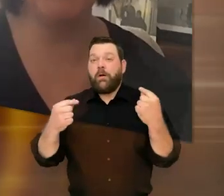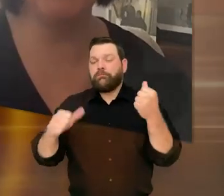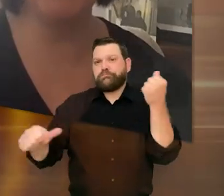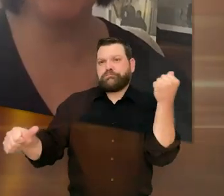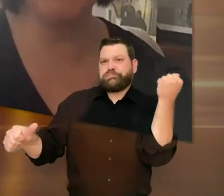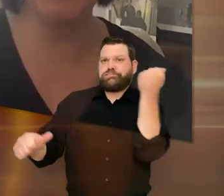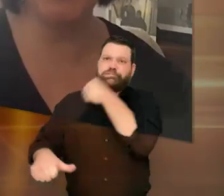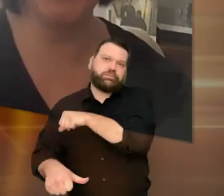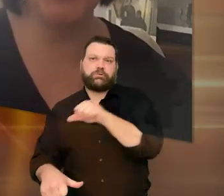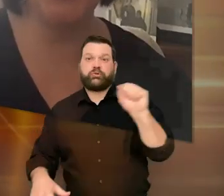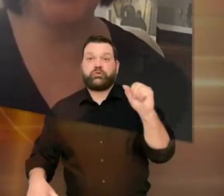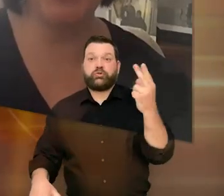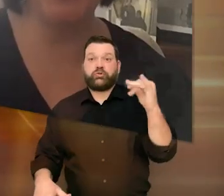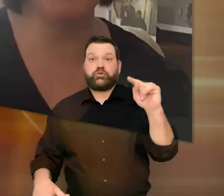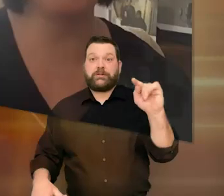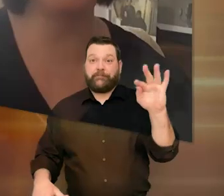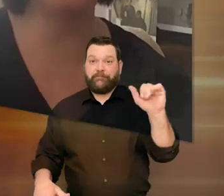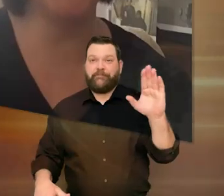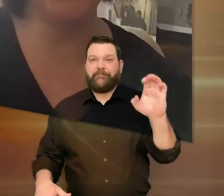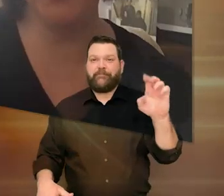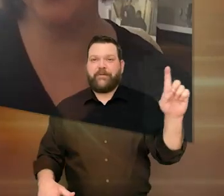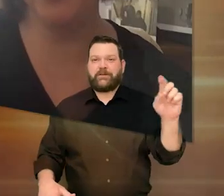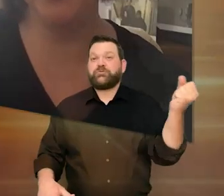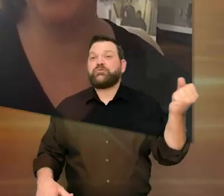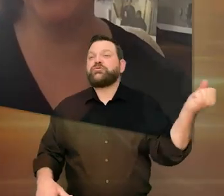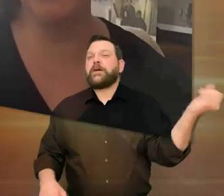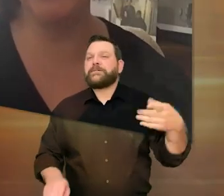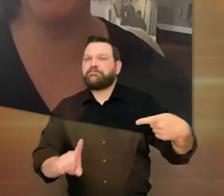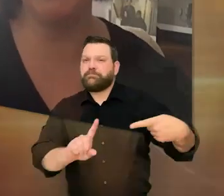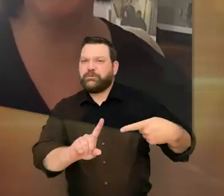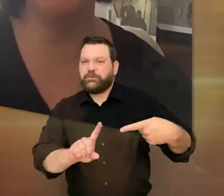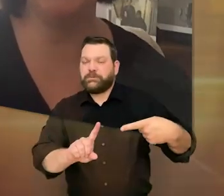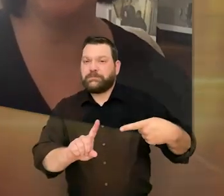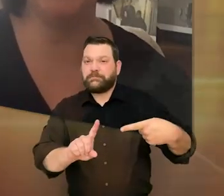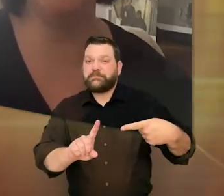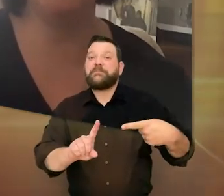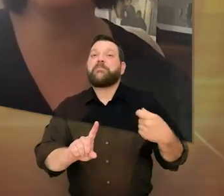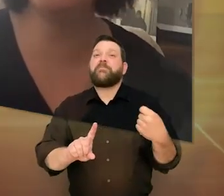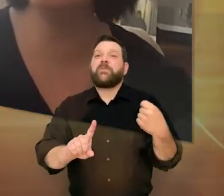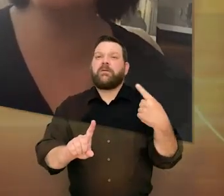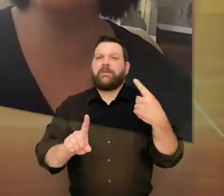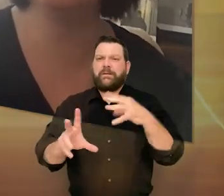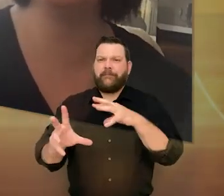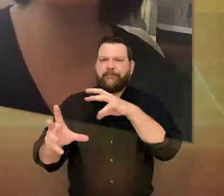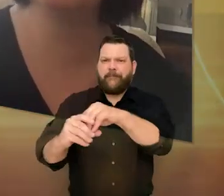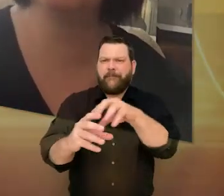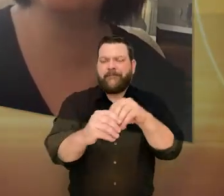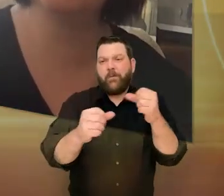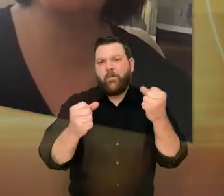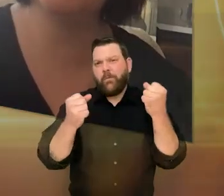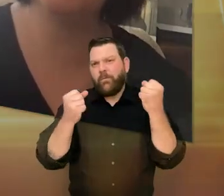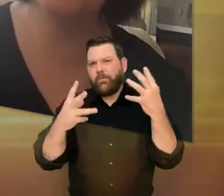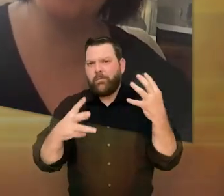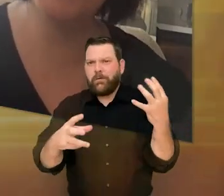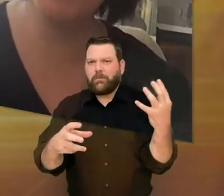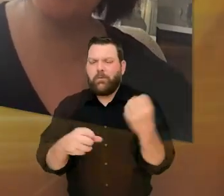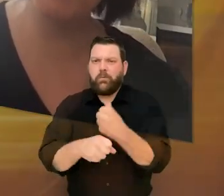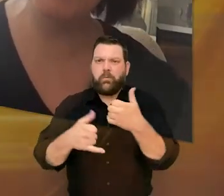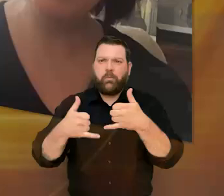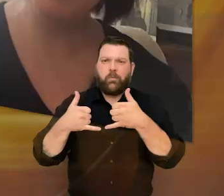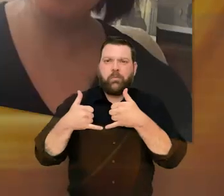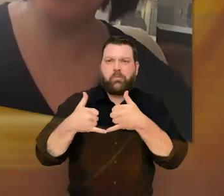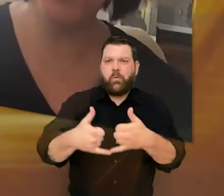the Elliot Norton Award-winning Orfeo Group, which he won one of 3 Ernie Awards for his performance